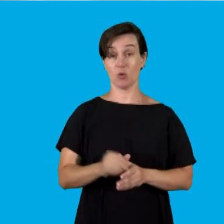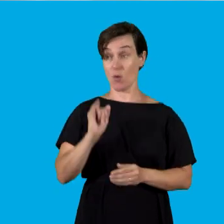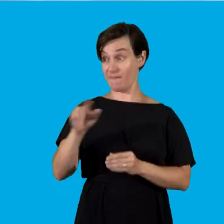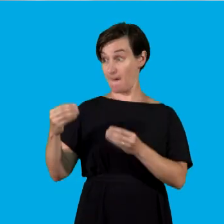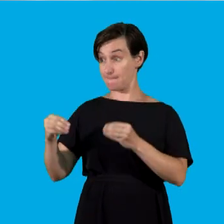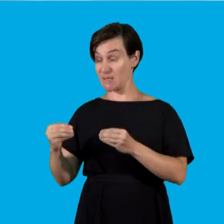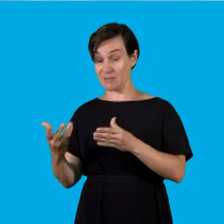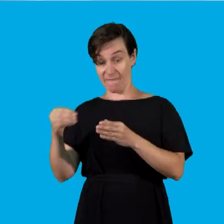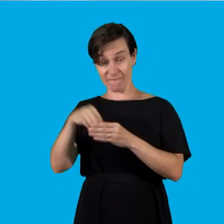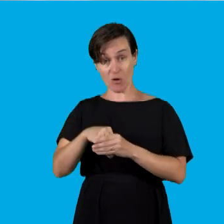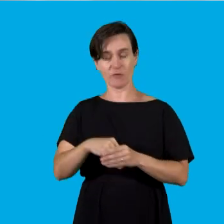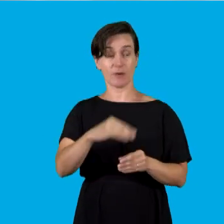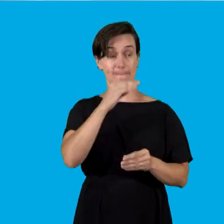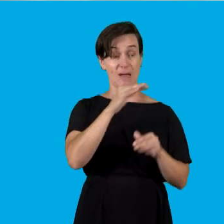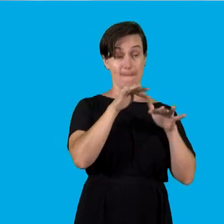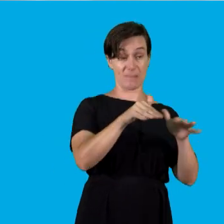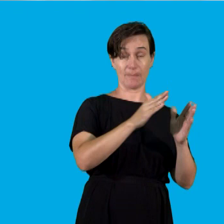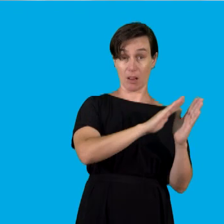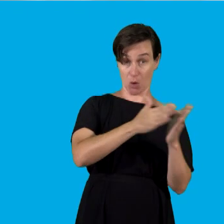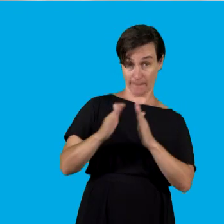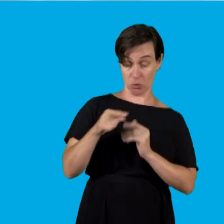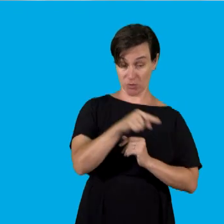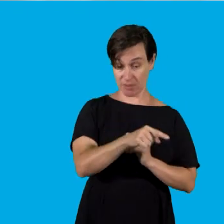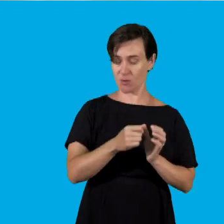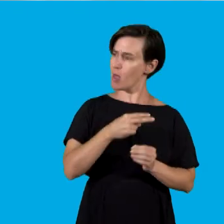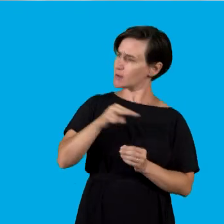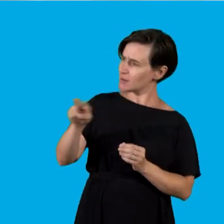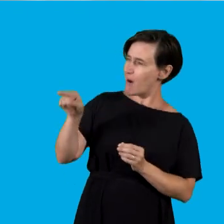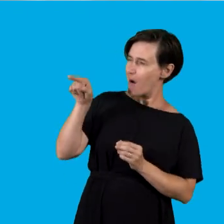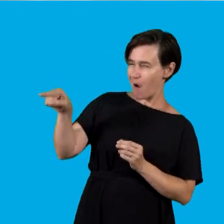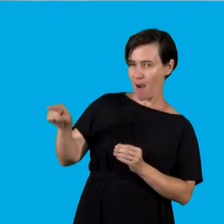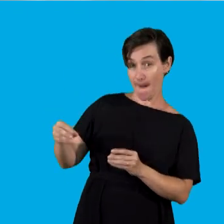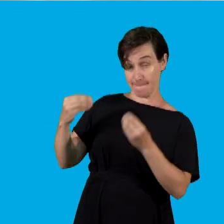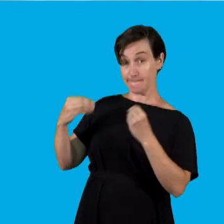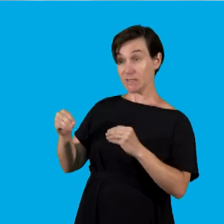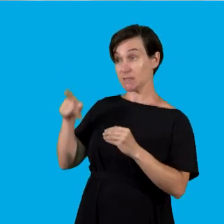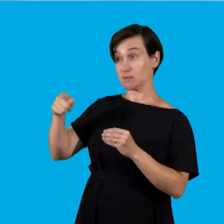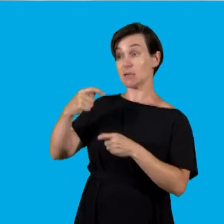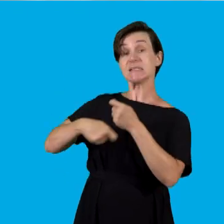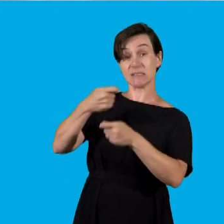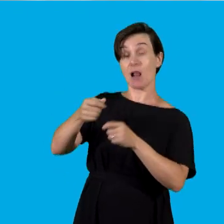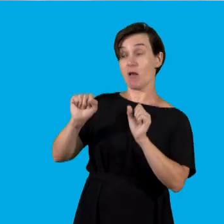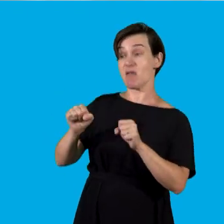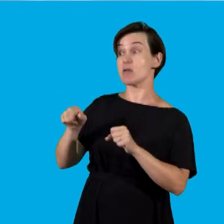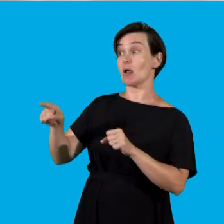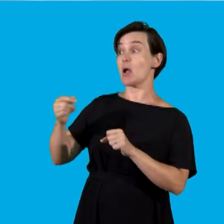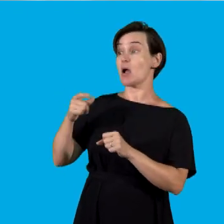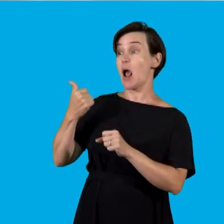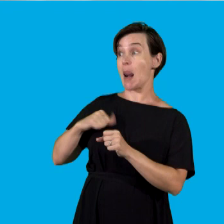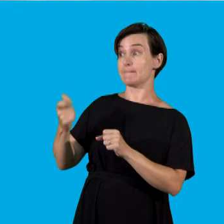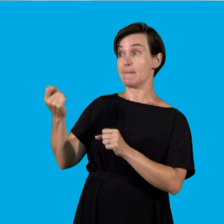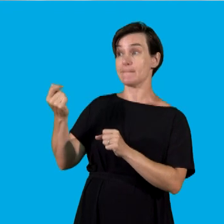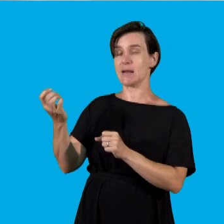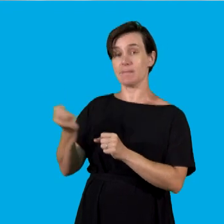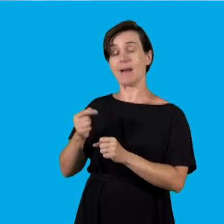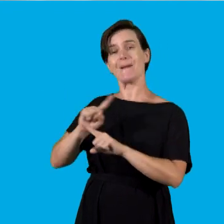community projects, consumers or people from the community will not only see your business as a business that is after money, but